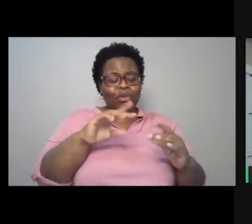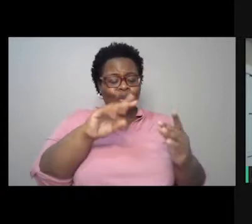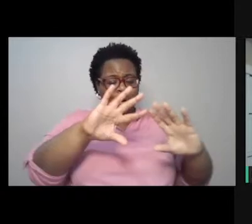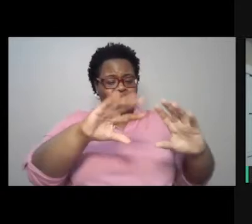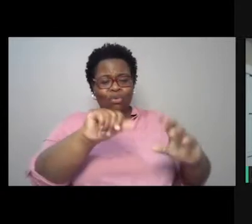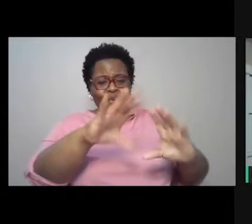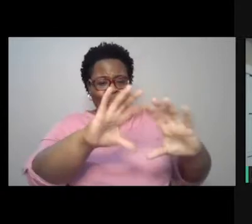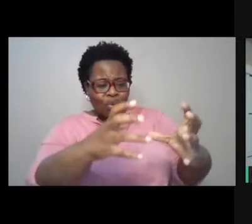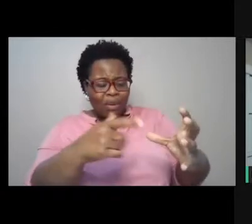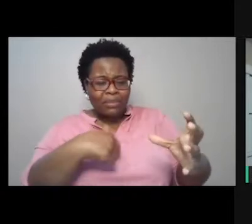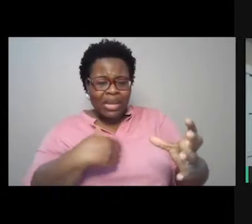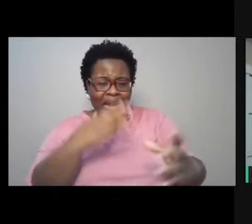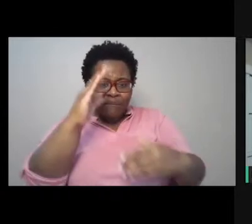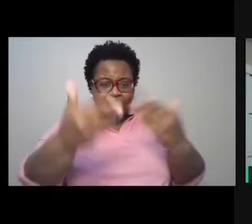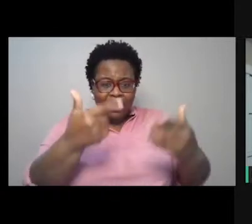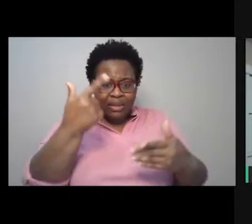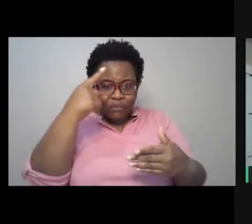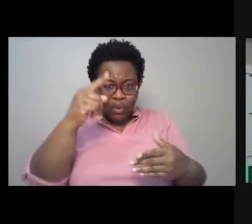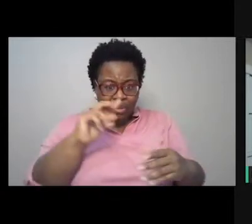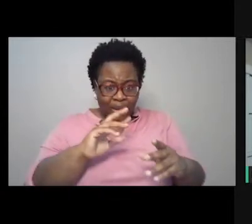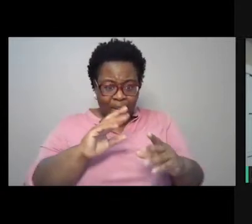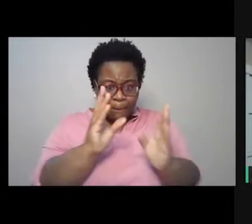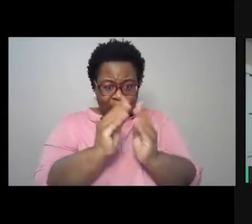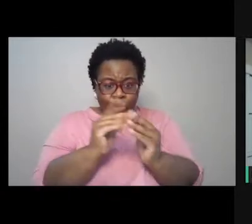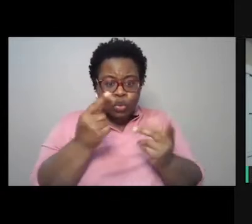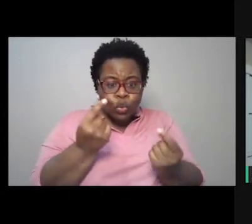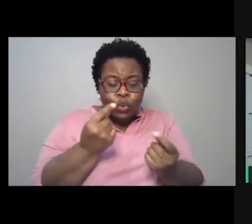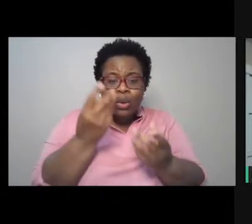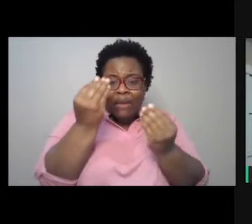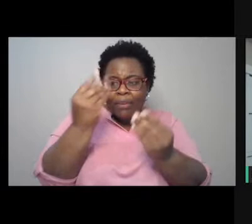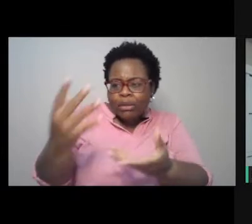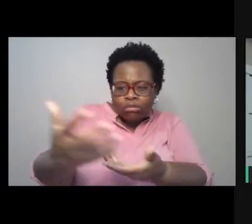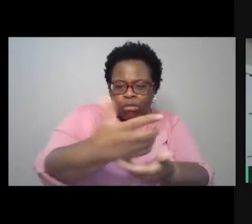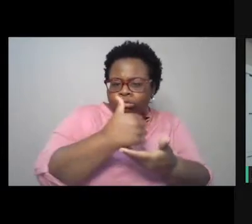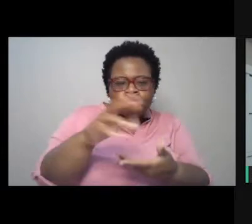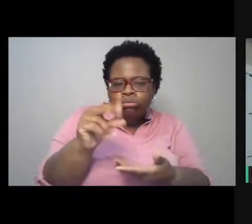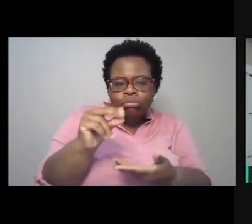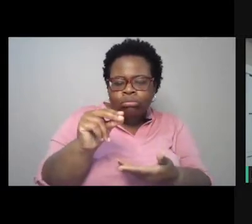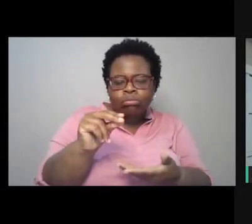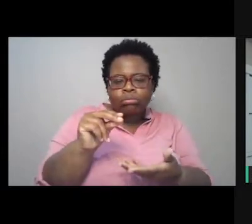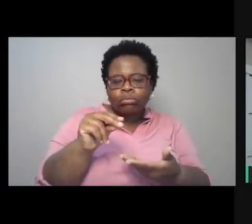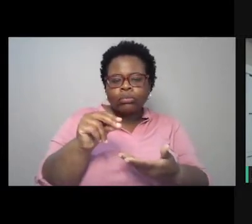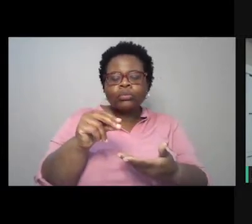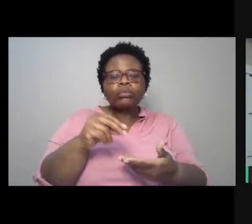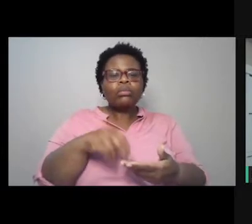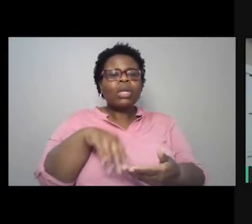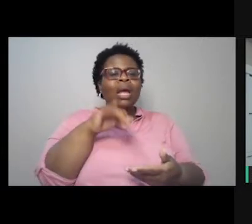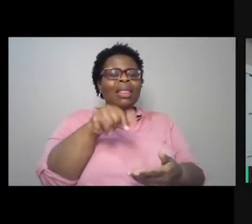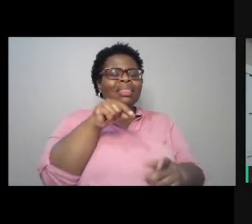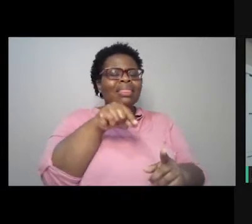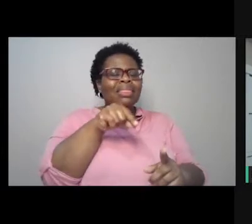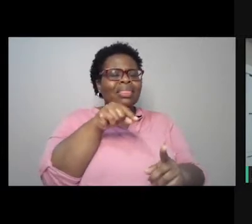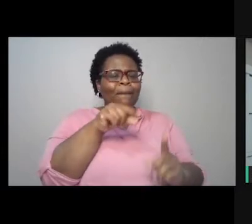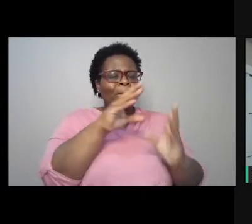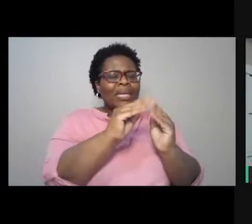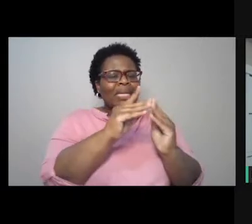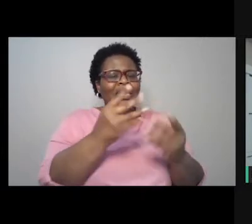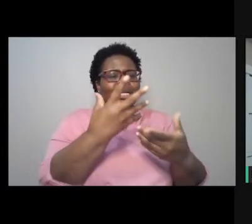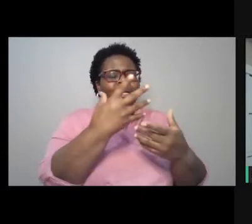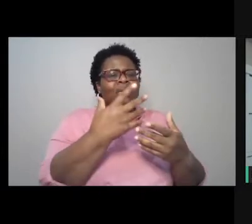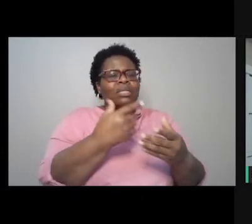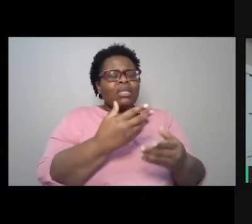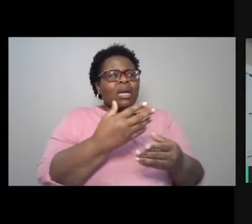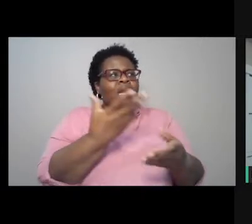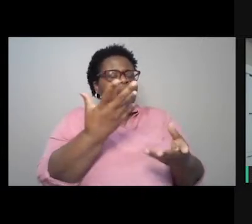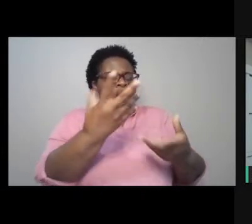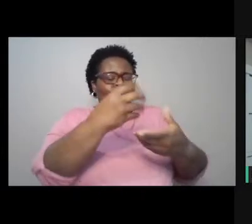to the meeting to gather information from them about the person. It's about creating